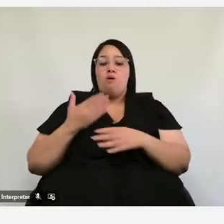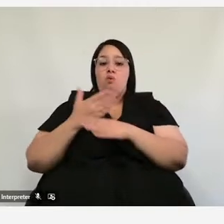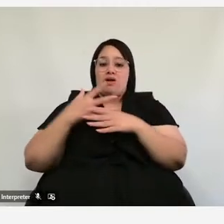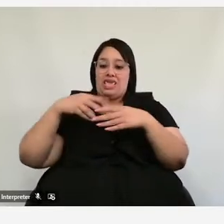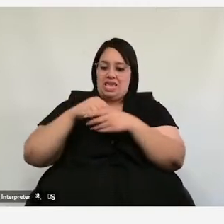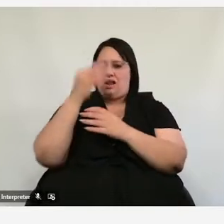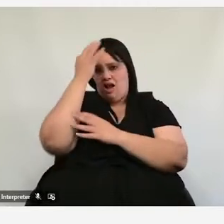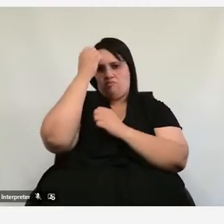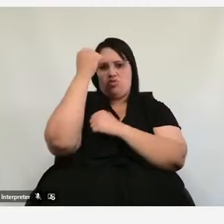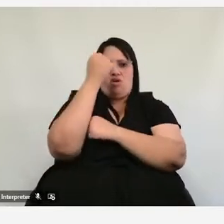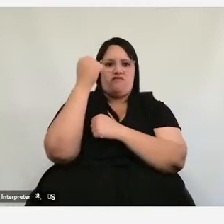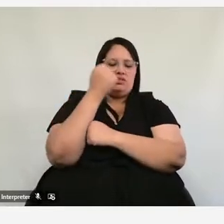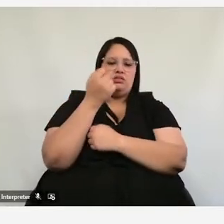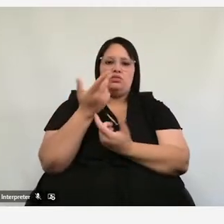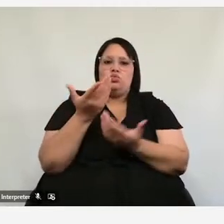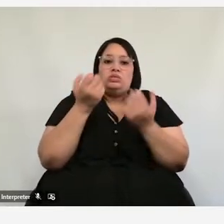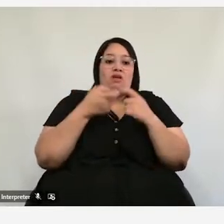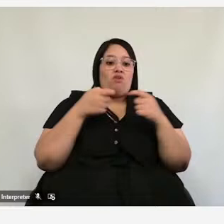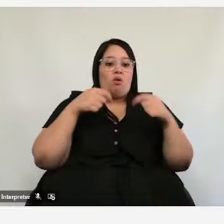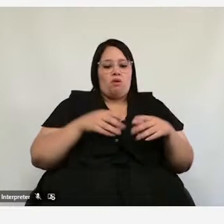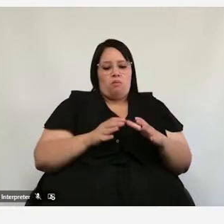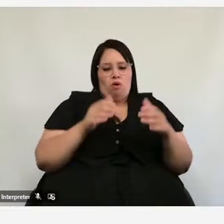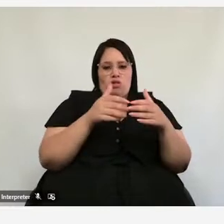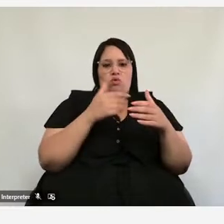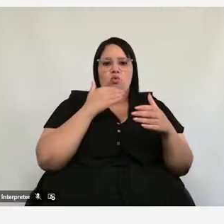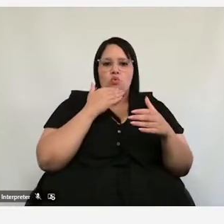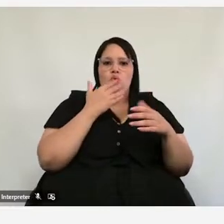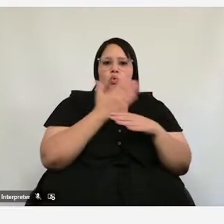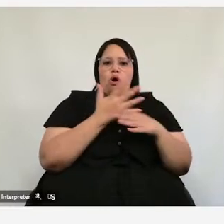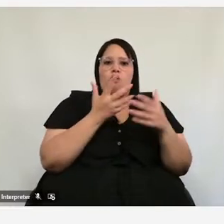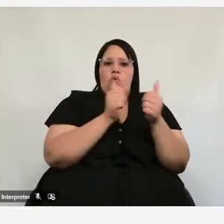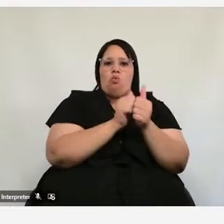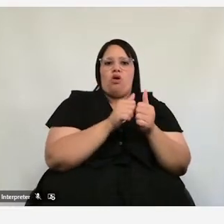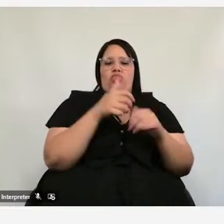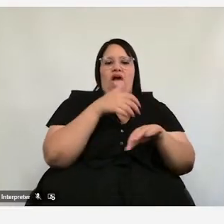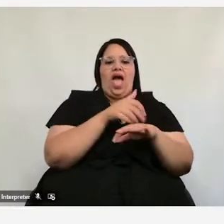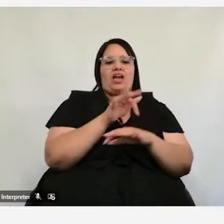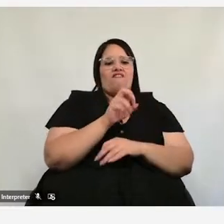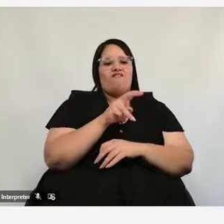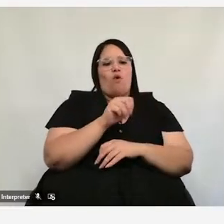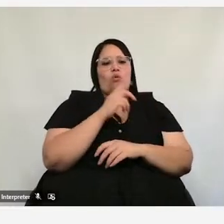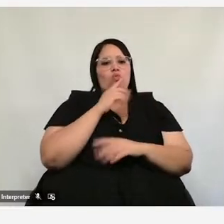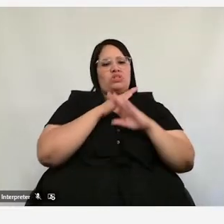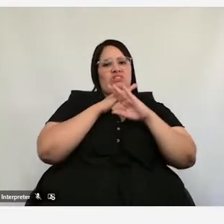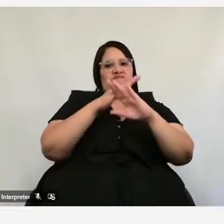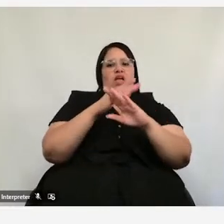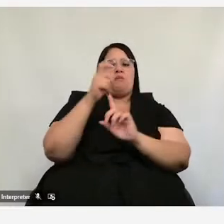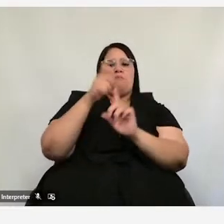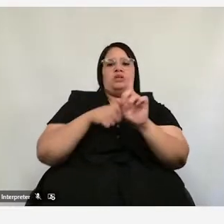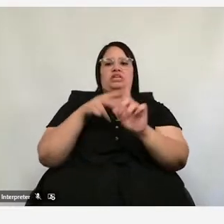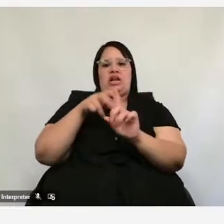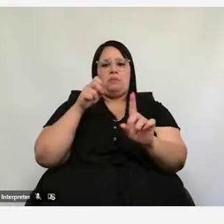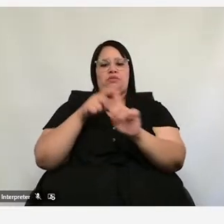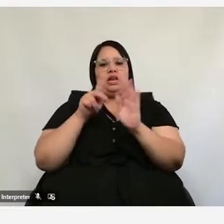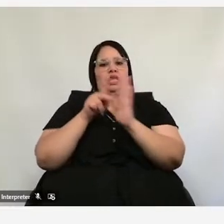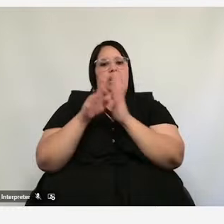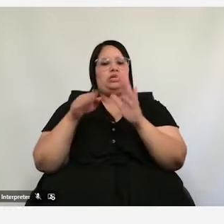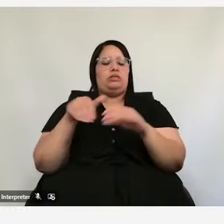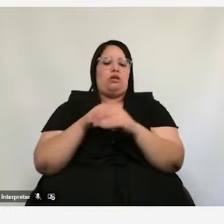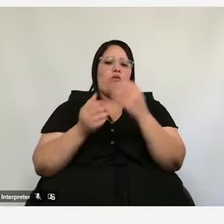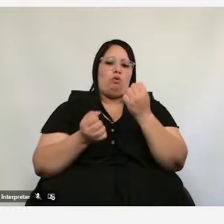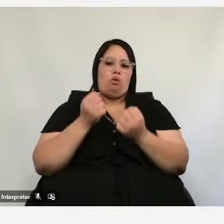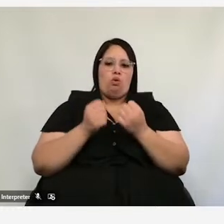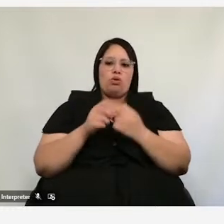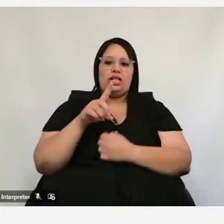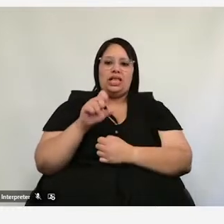office? What do you expect from a party that allies with AgriForum, who defend rapists and murderers in court? The DA's